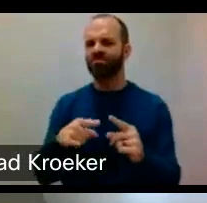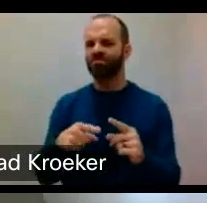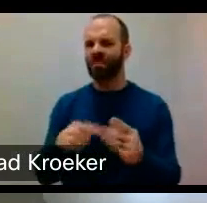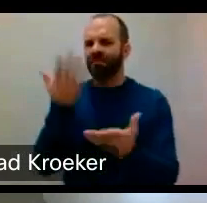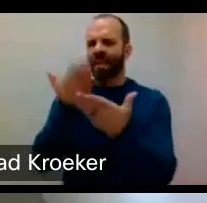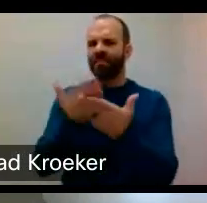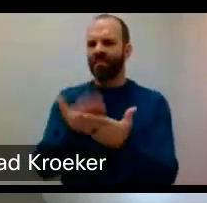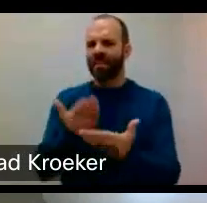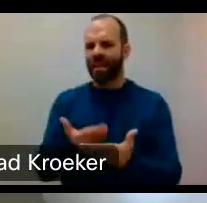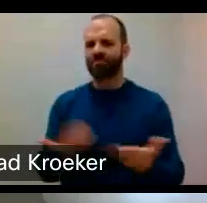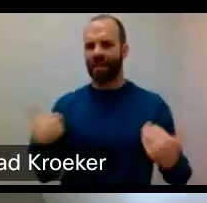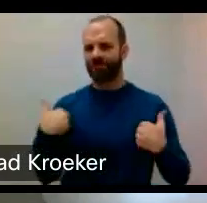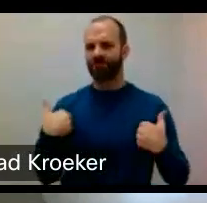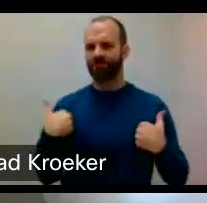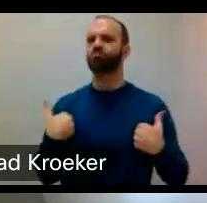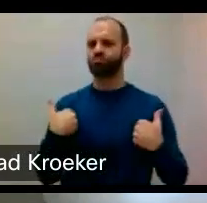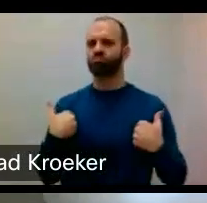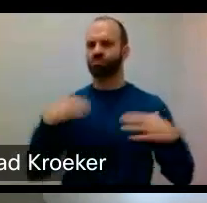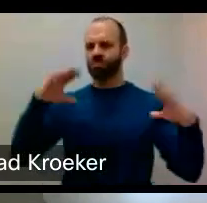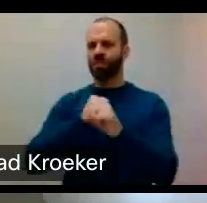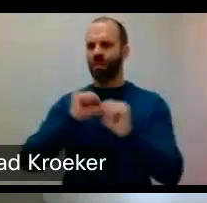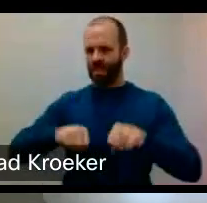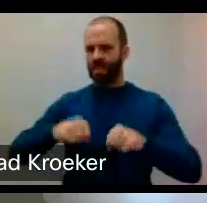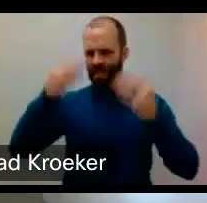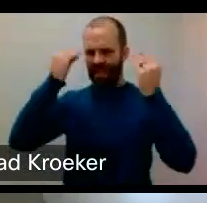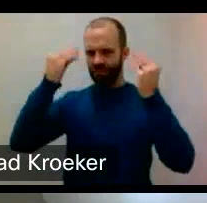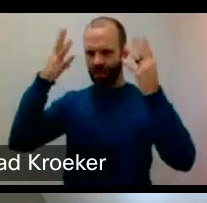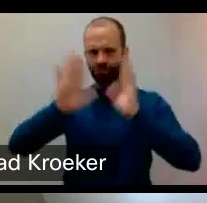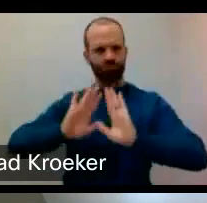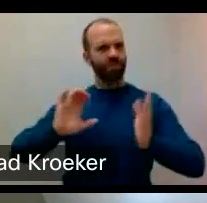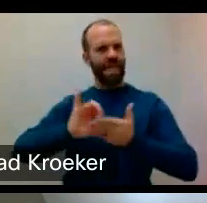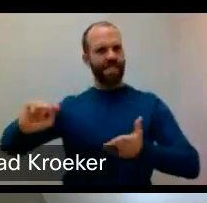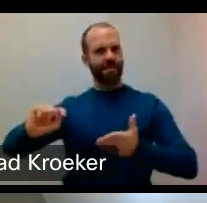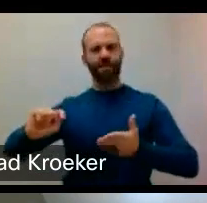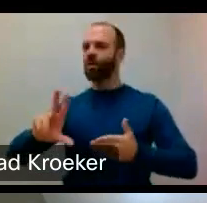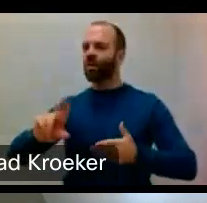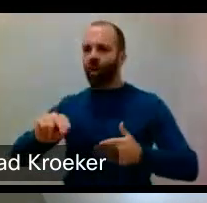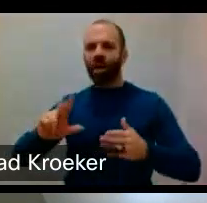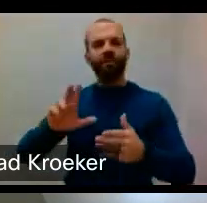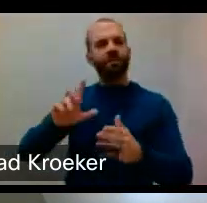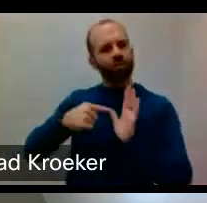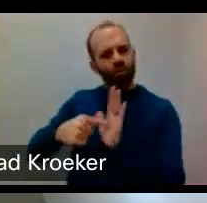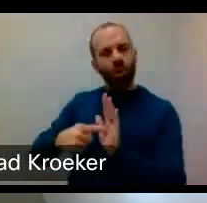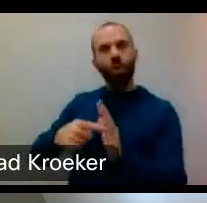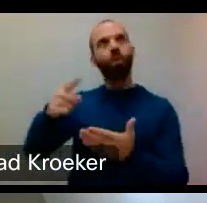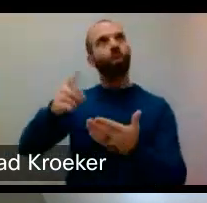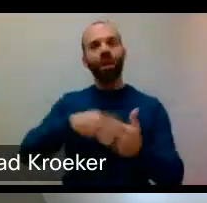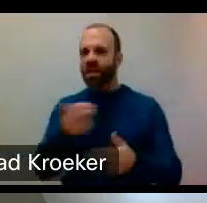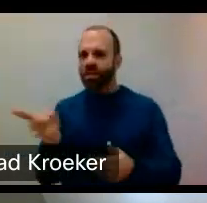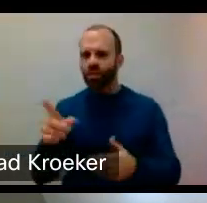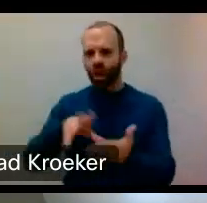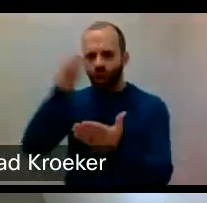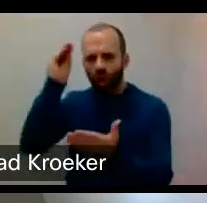that you can summarize the book. You're not supposed to prove that you read it. You need to show what you learned and how that will impact